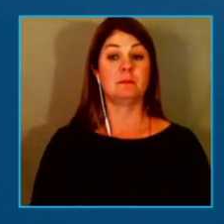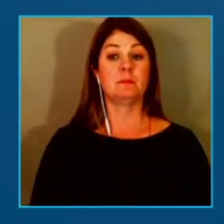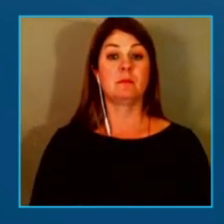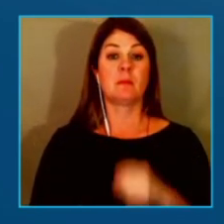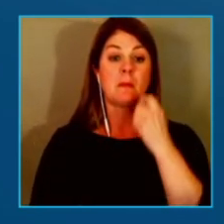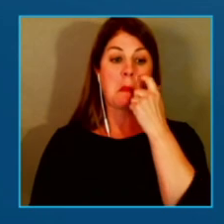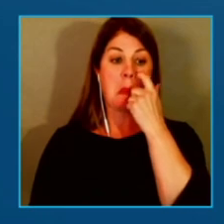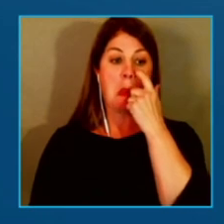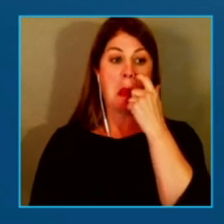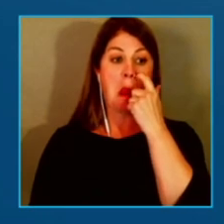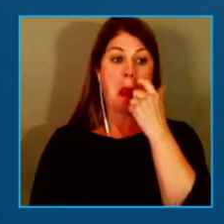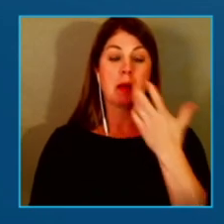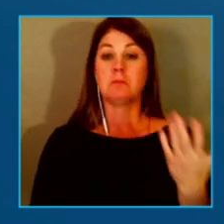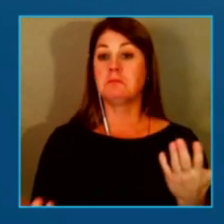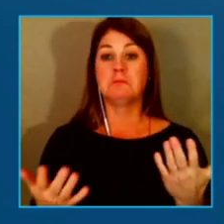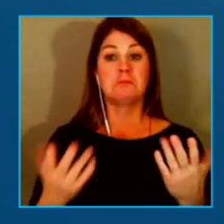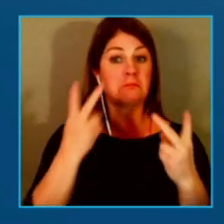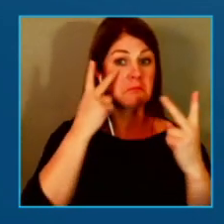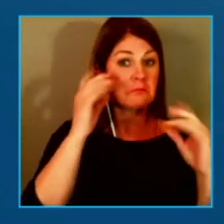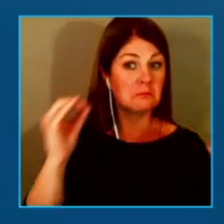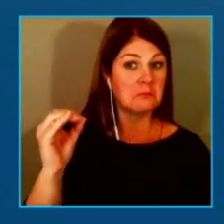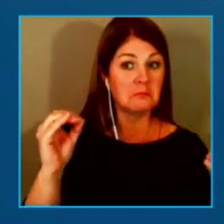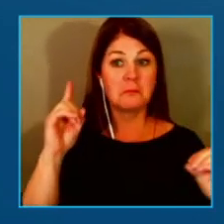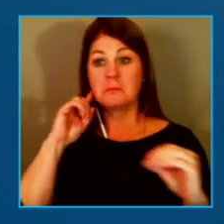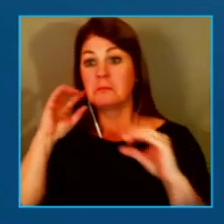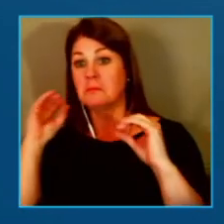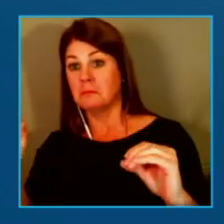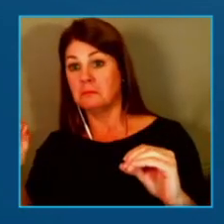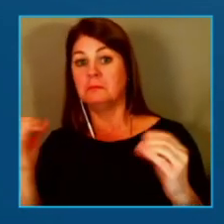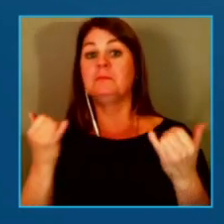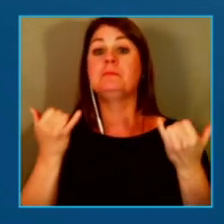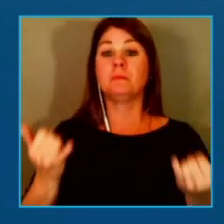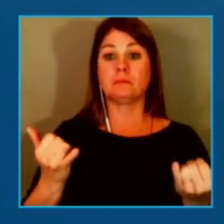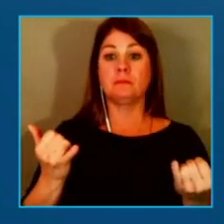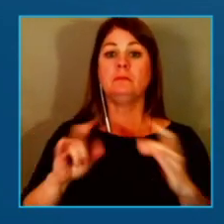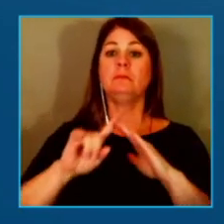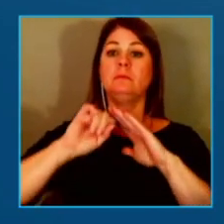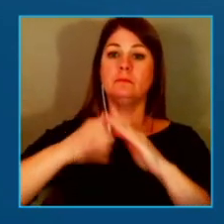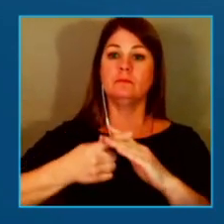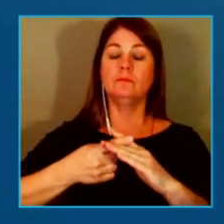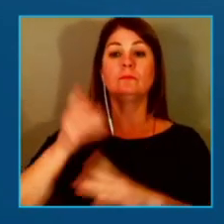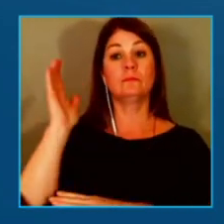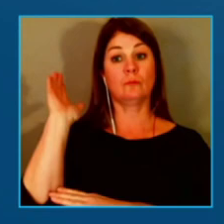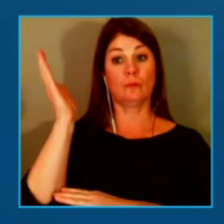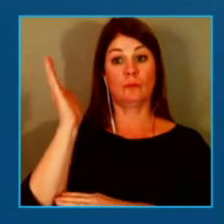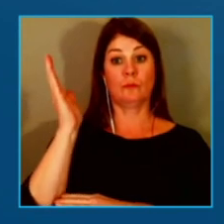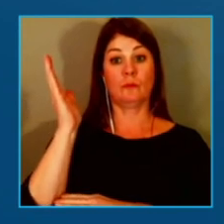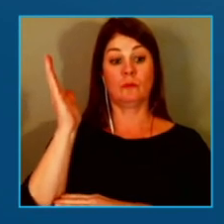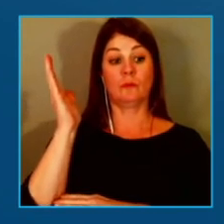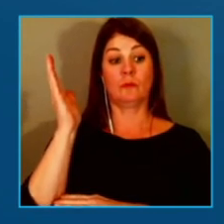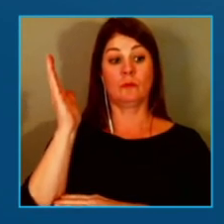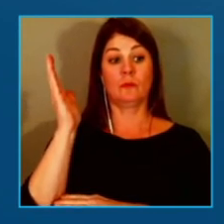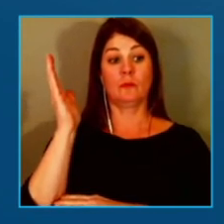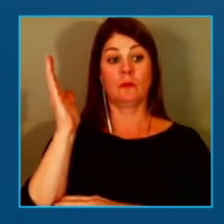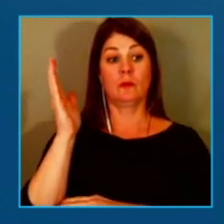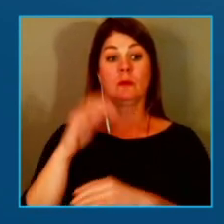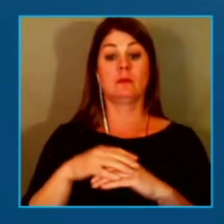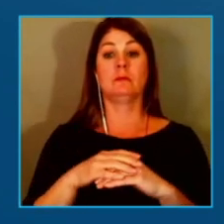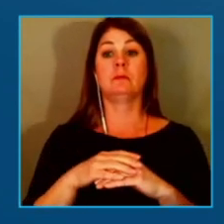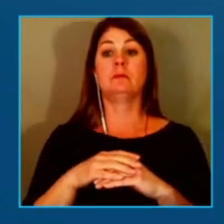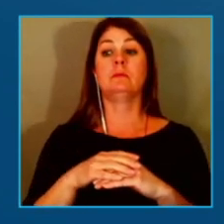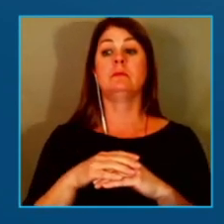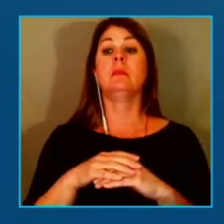Okay, hearing, seeing none. At this time, we will begin the presentations before we move to our